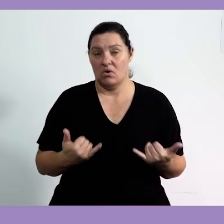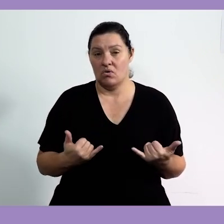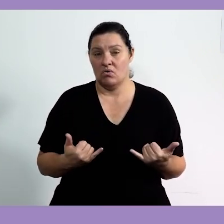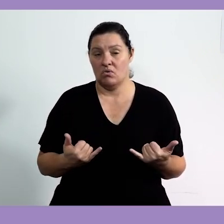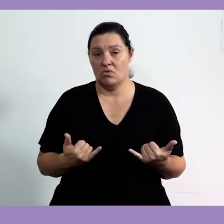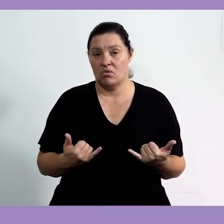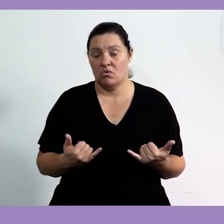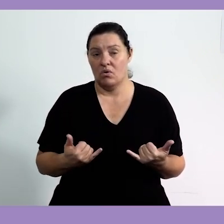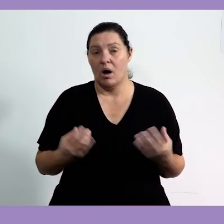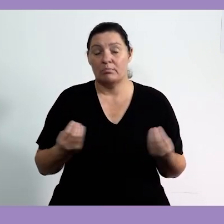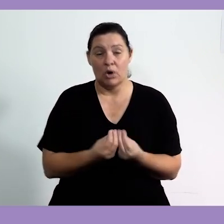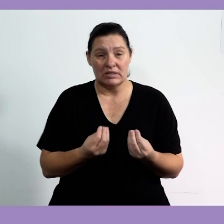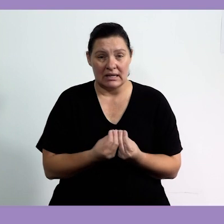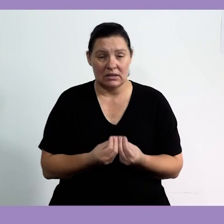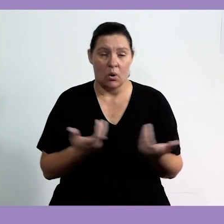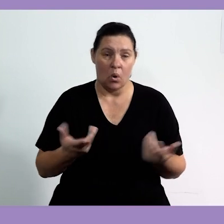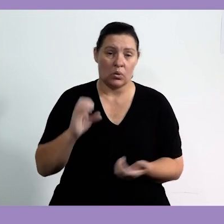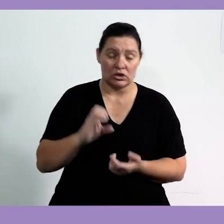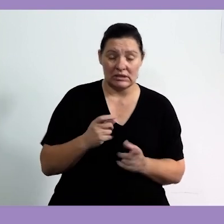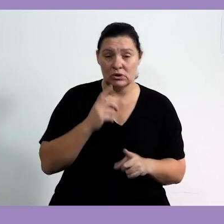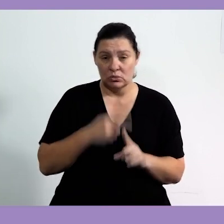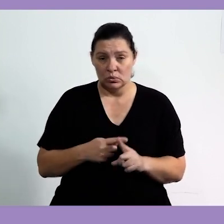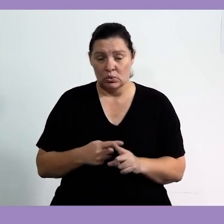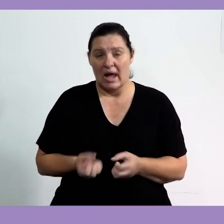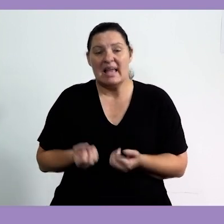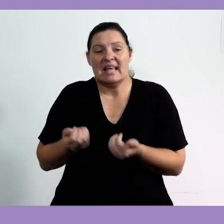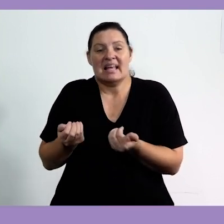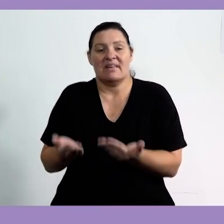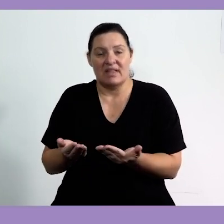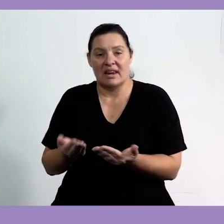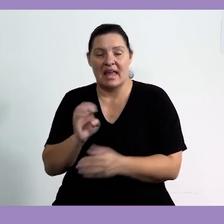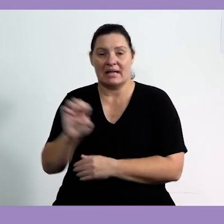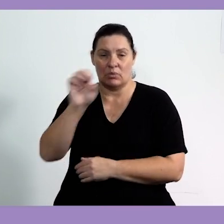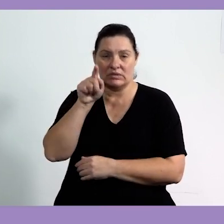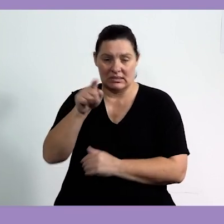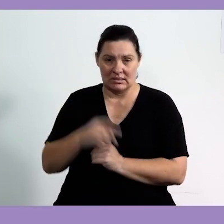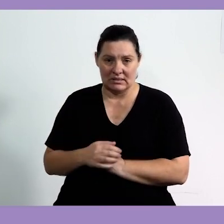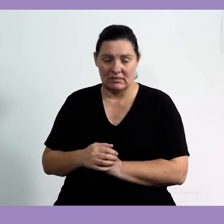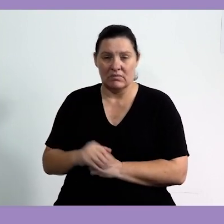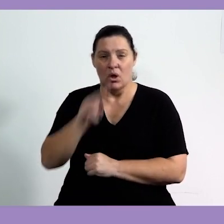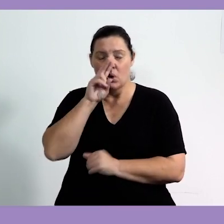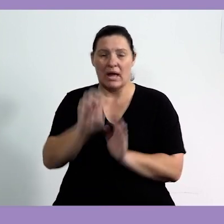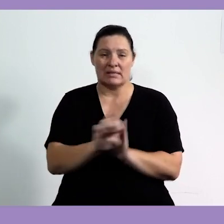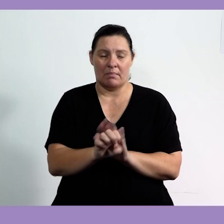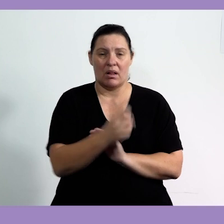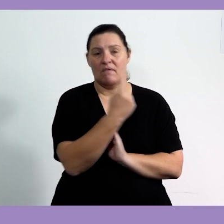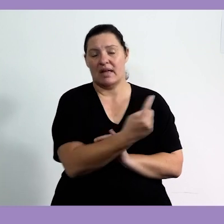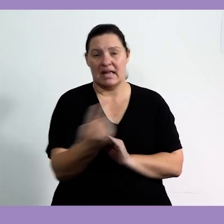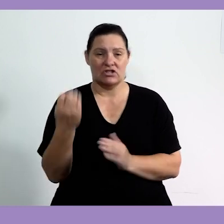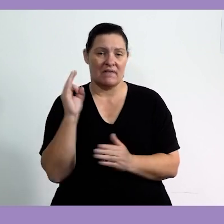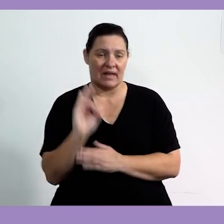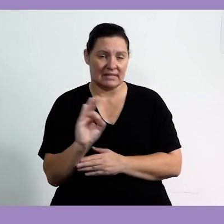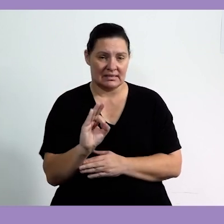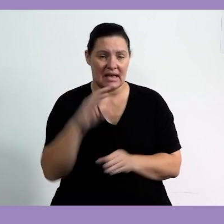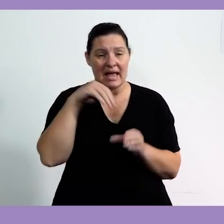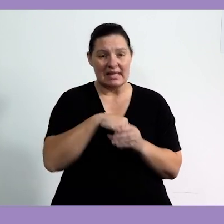Now, what about raising a product or a quotient to a given exponent? Let's look at an example if each of the